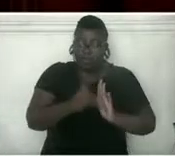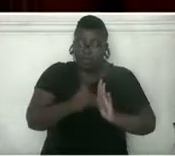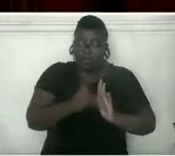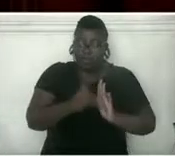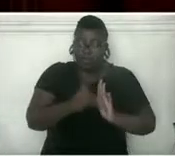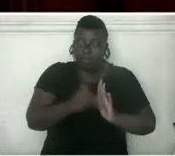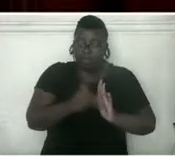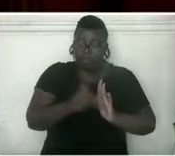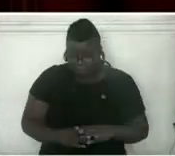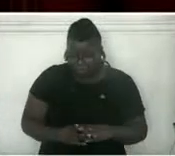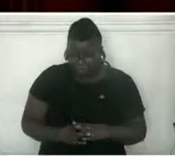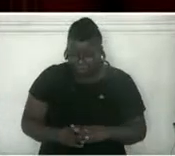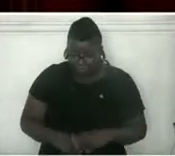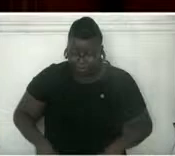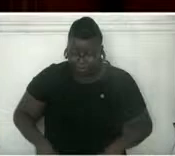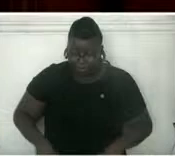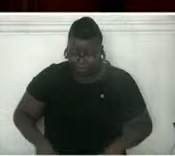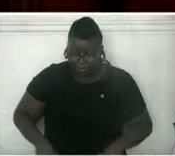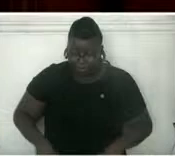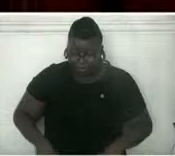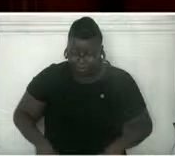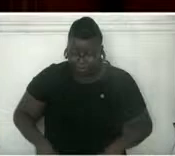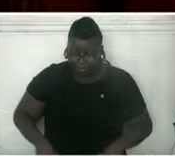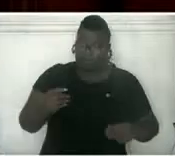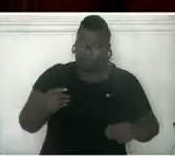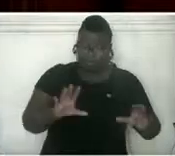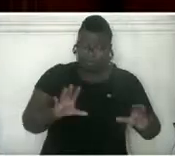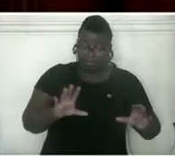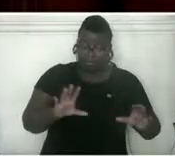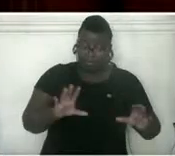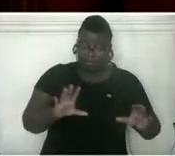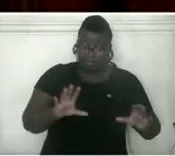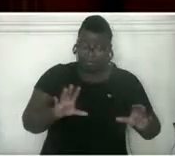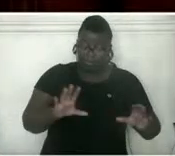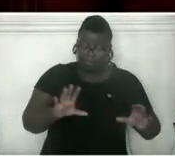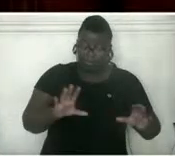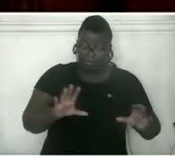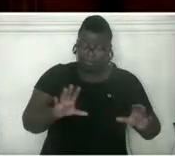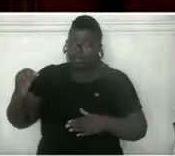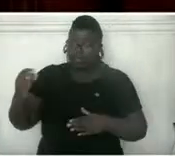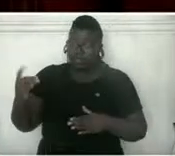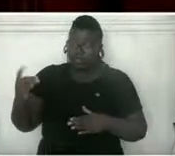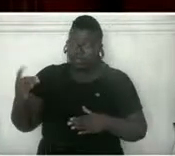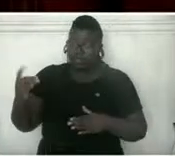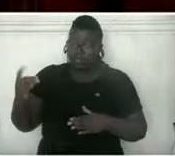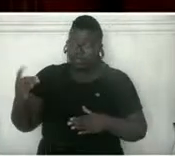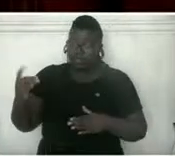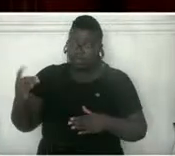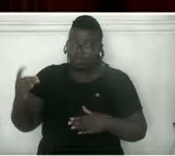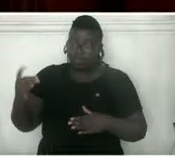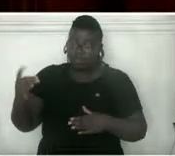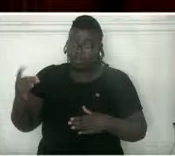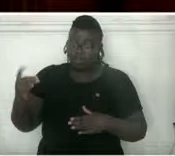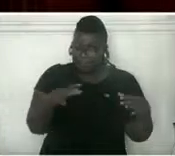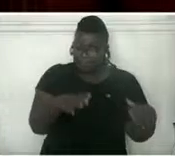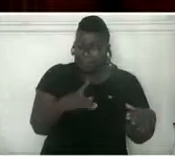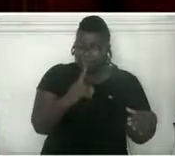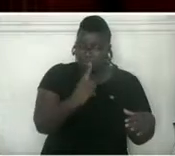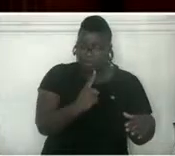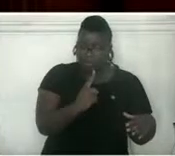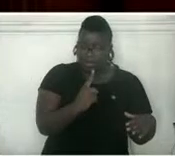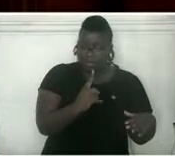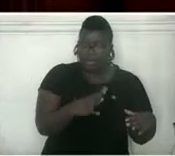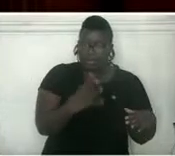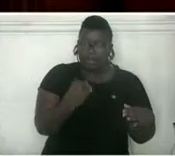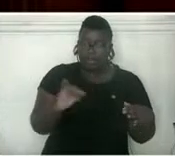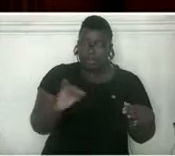electropolis. The phase 2 has an investment of phase 1 has an